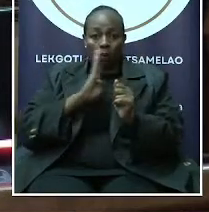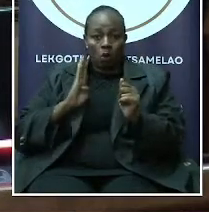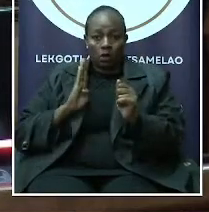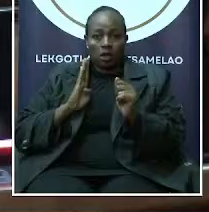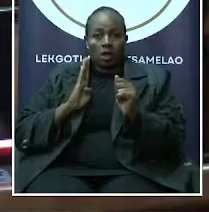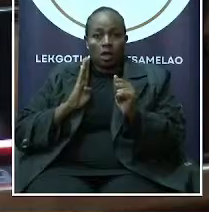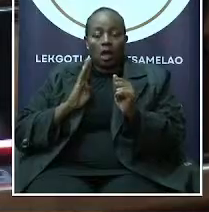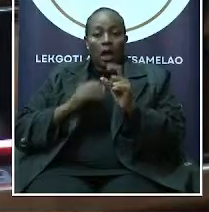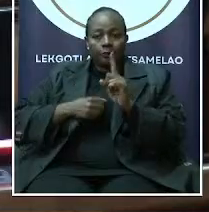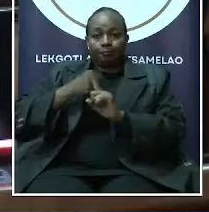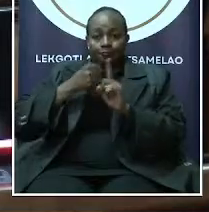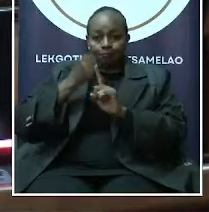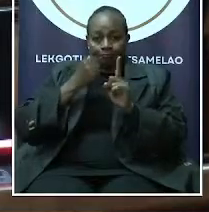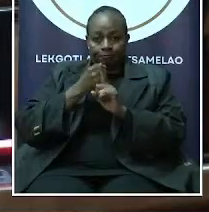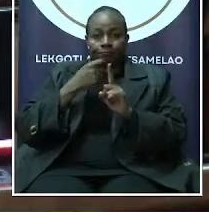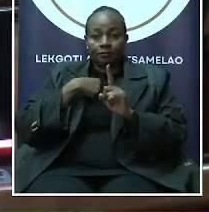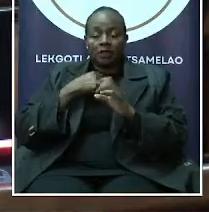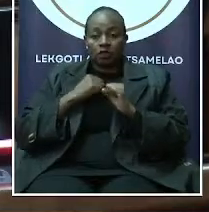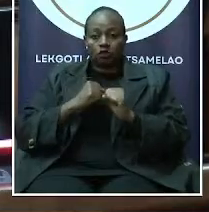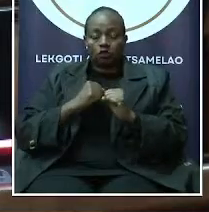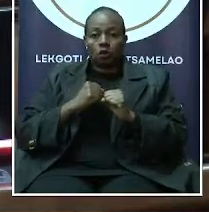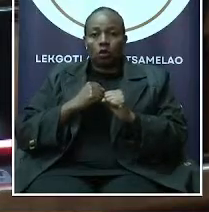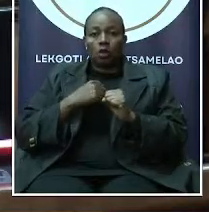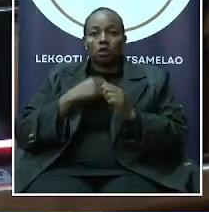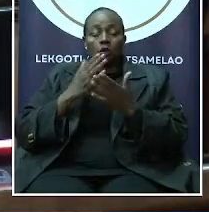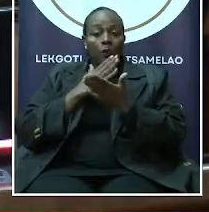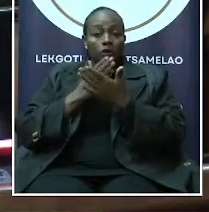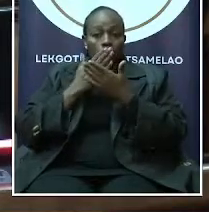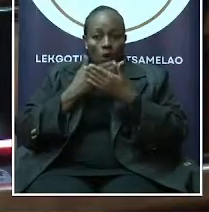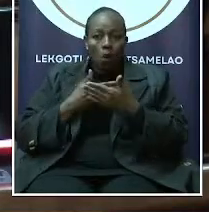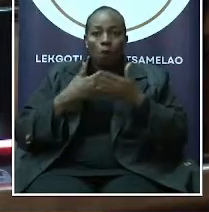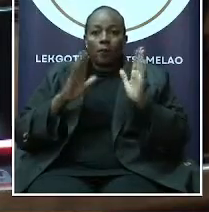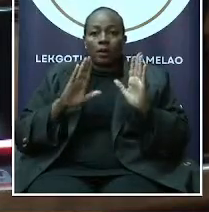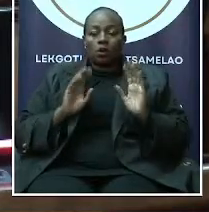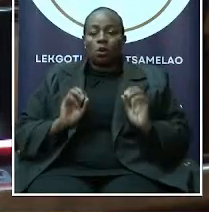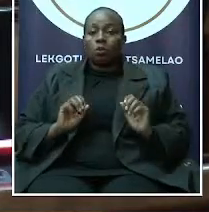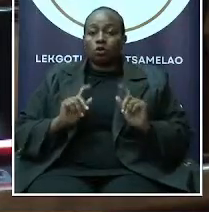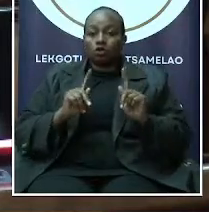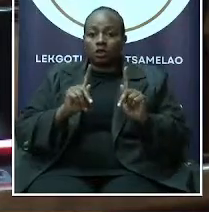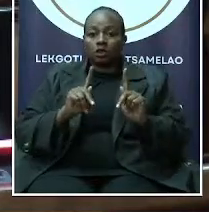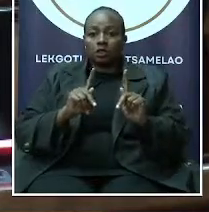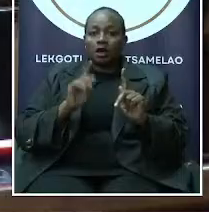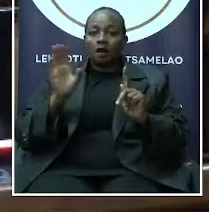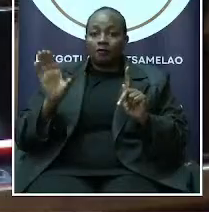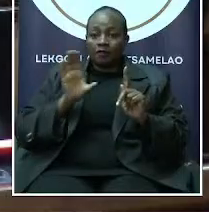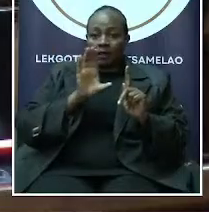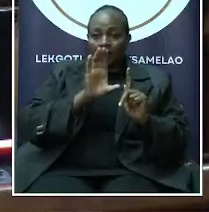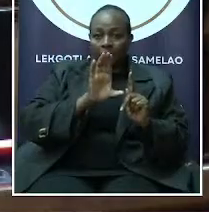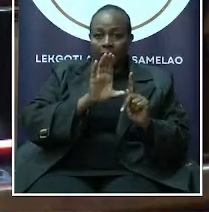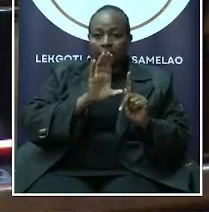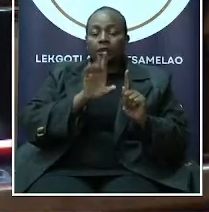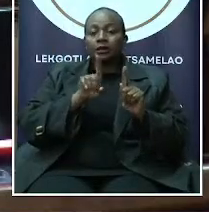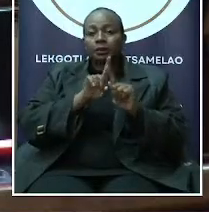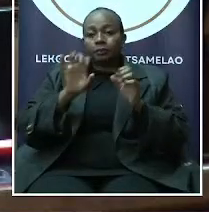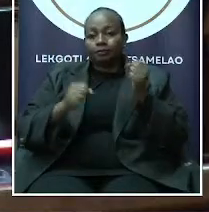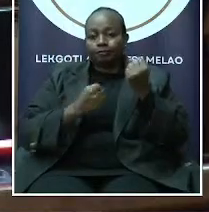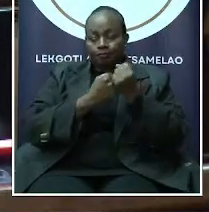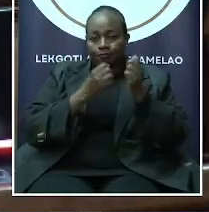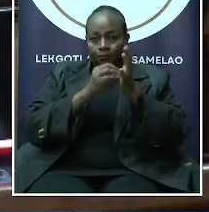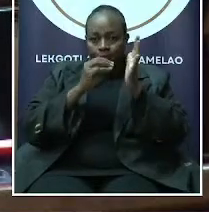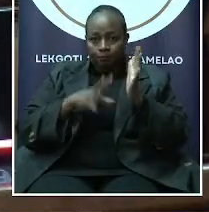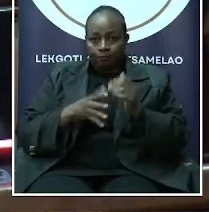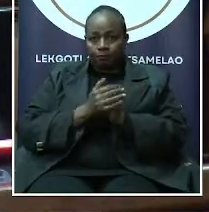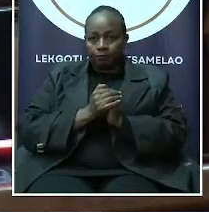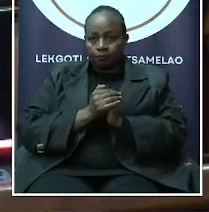strongly advocate for, is essential to unlocking the funding, the land, and the institutional support that this motion would